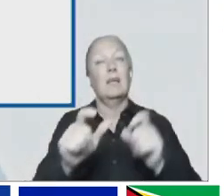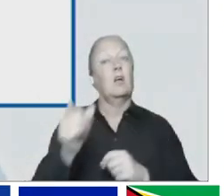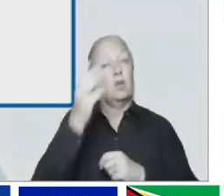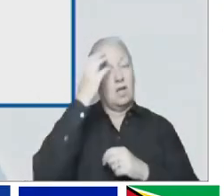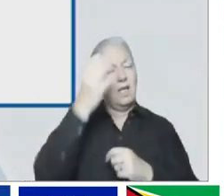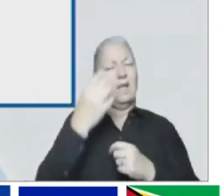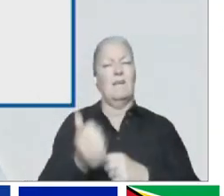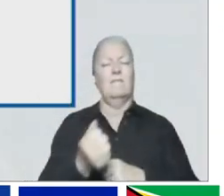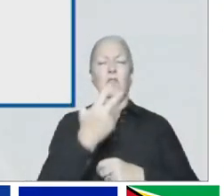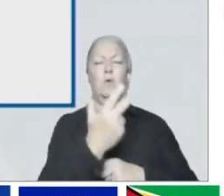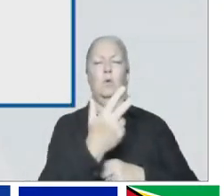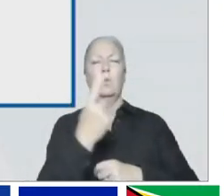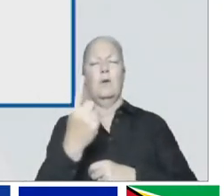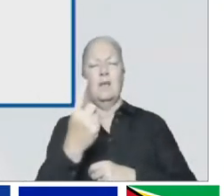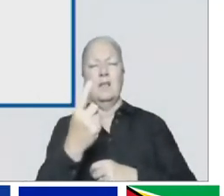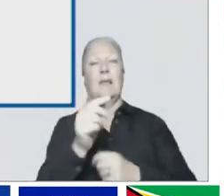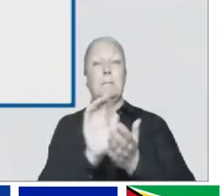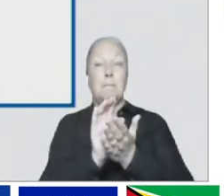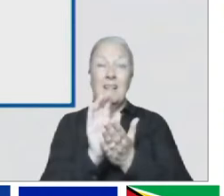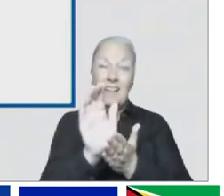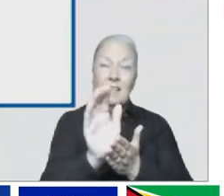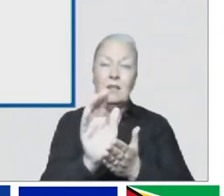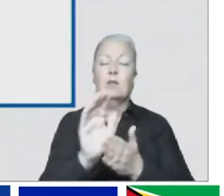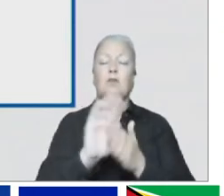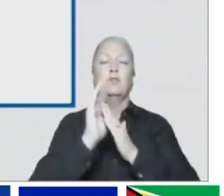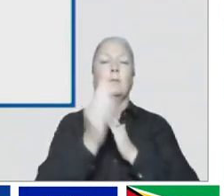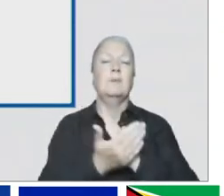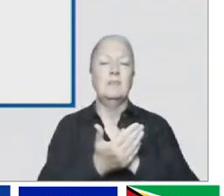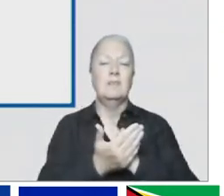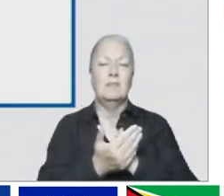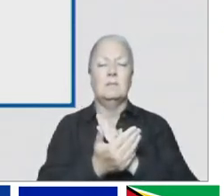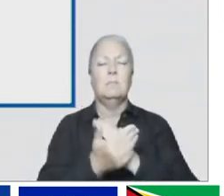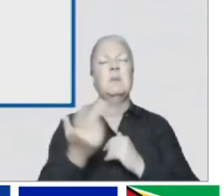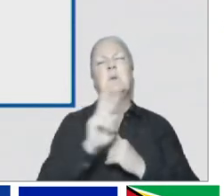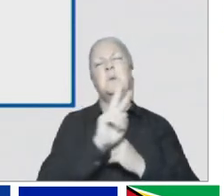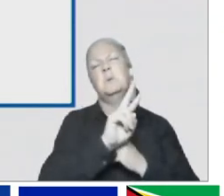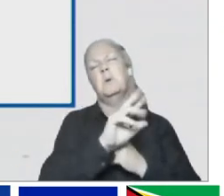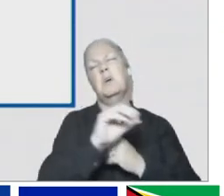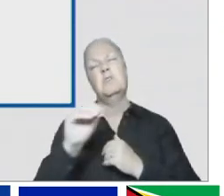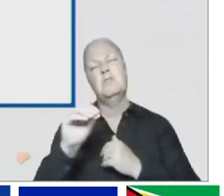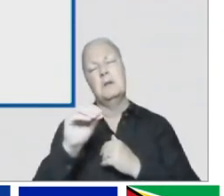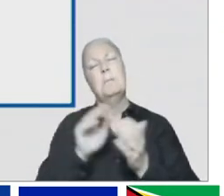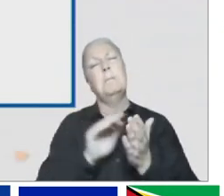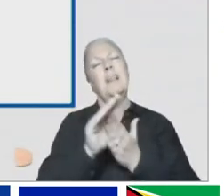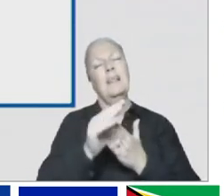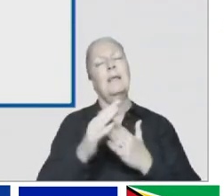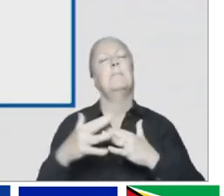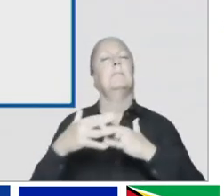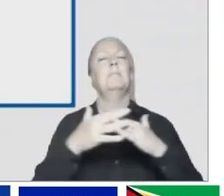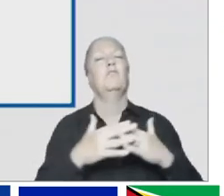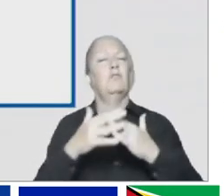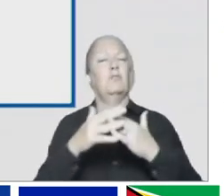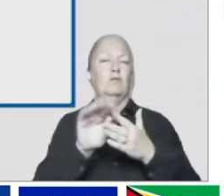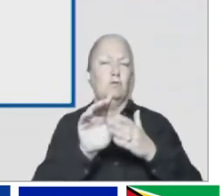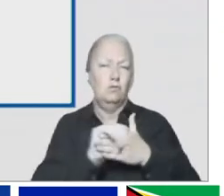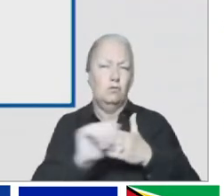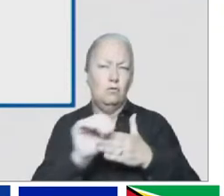dollar, which is about US $200 million stimulus package, consisting of approximately